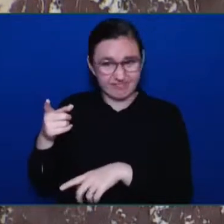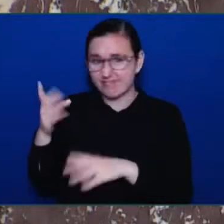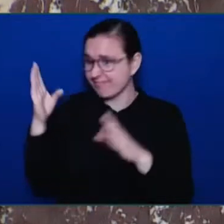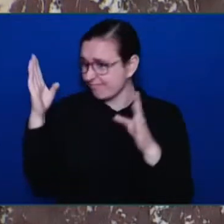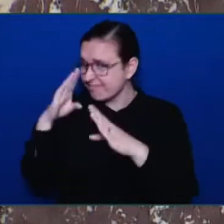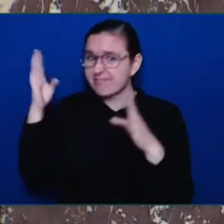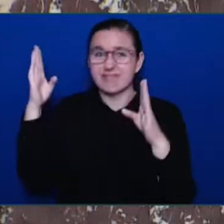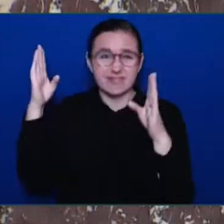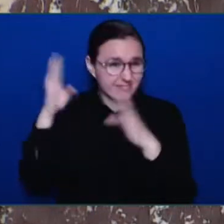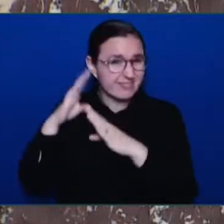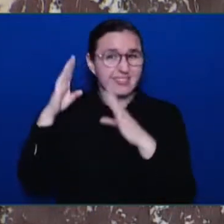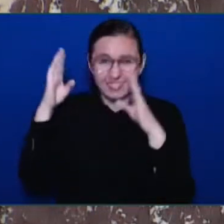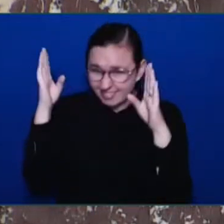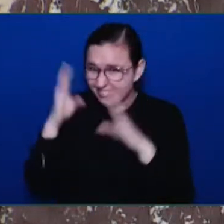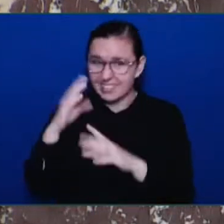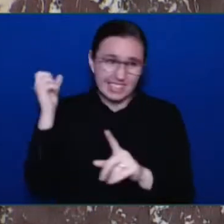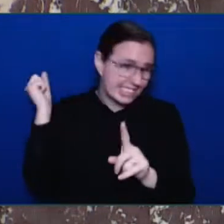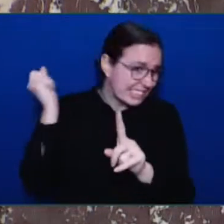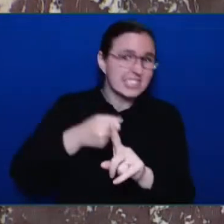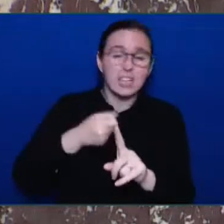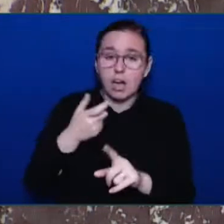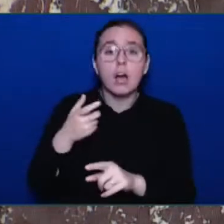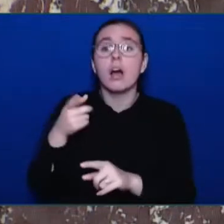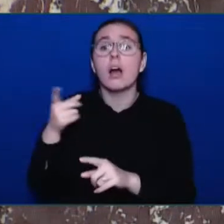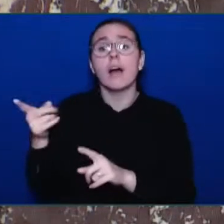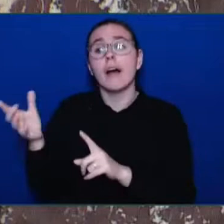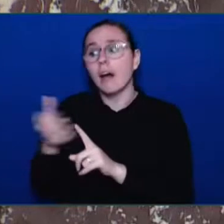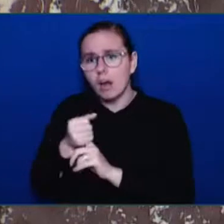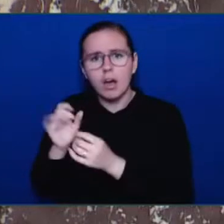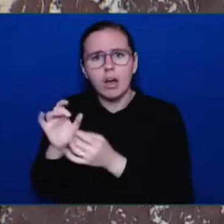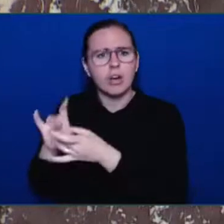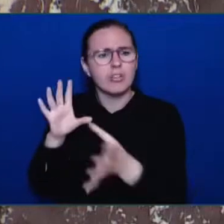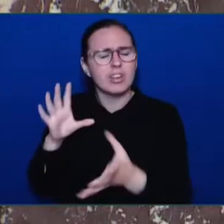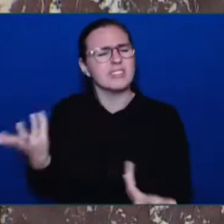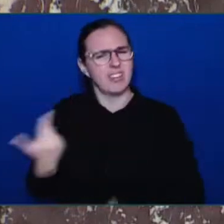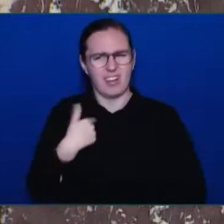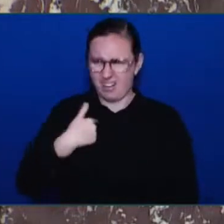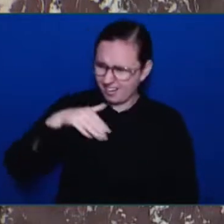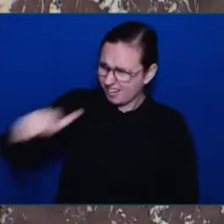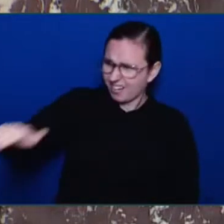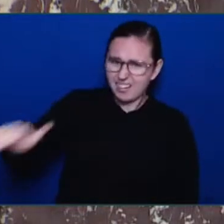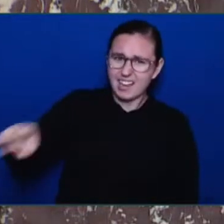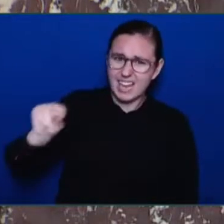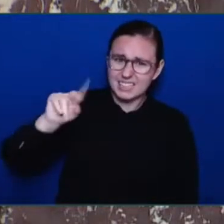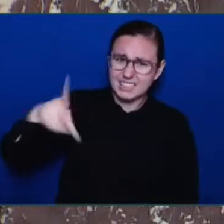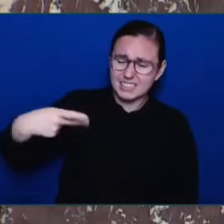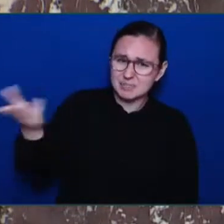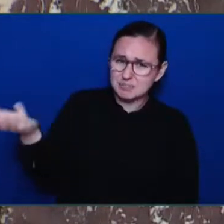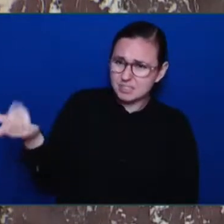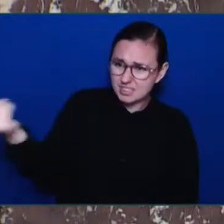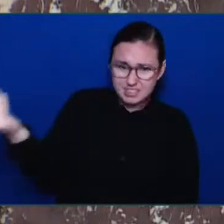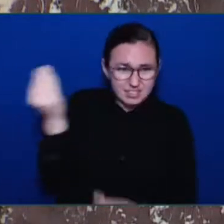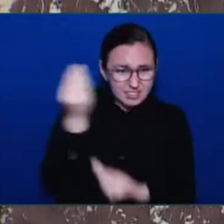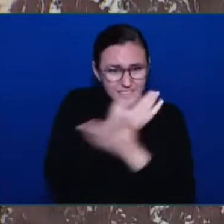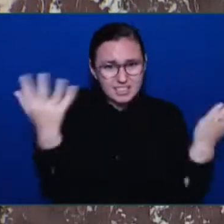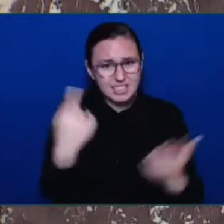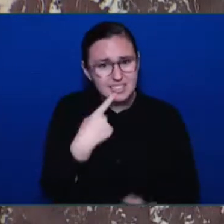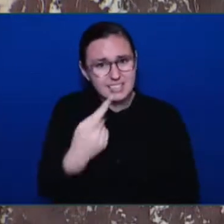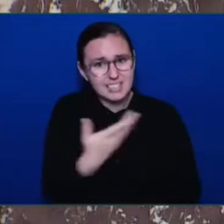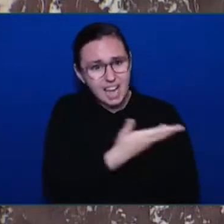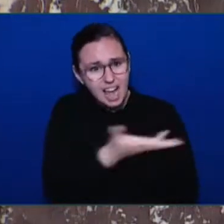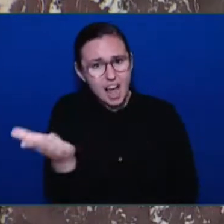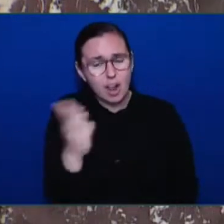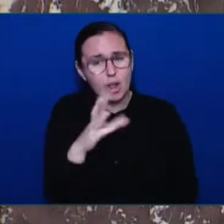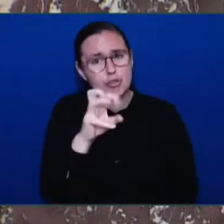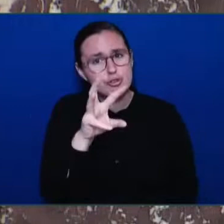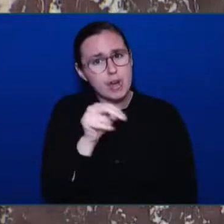issue a directive to Crown prosecutors that puts the rights of the community to feel safe ahead of criminals' rights